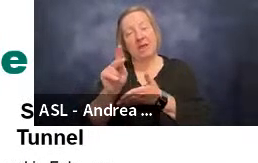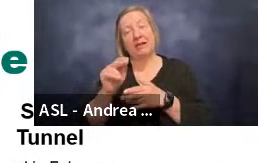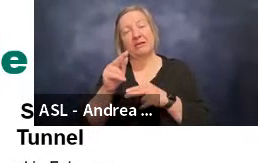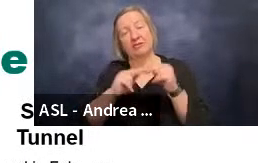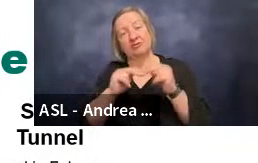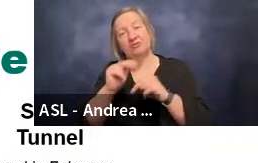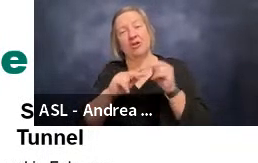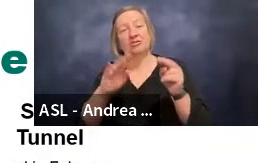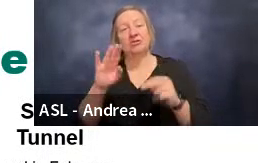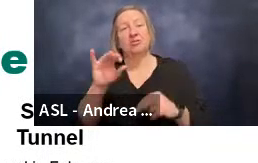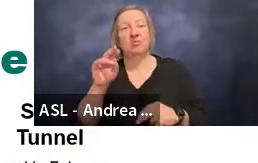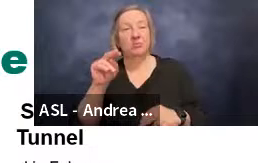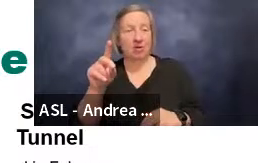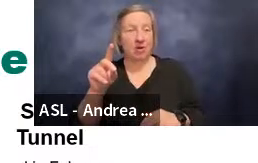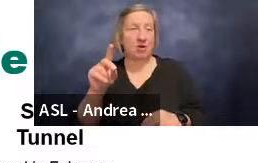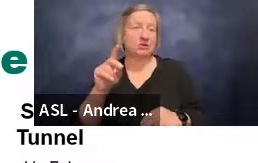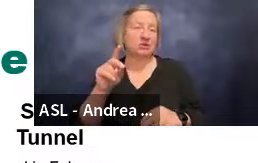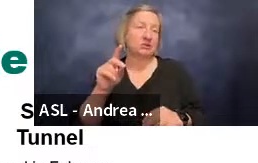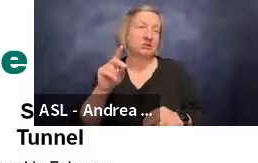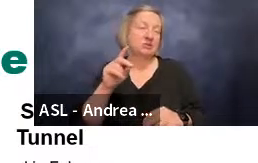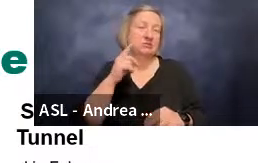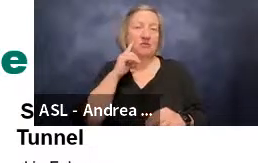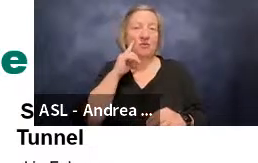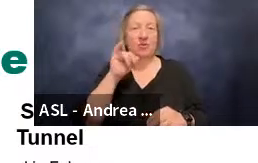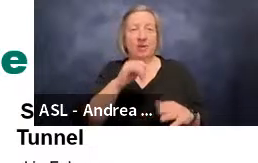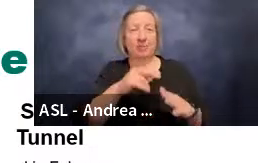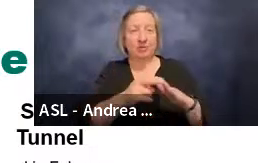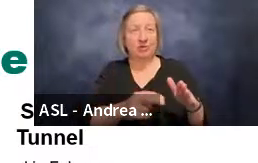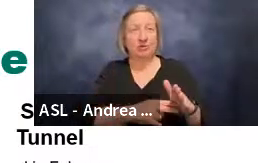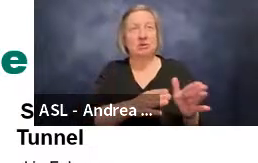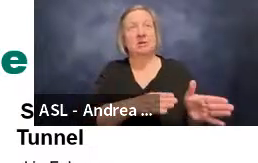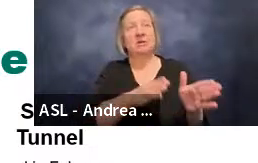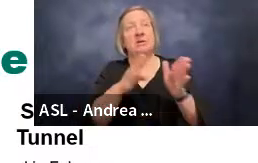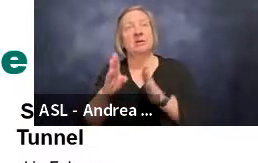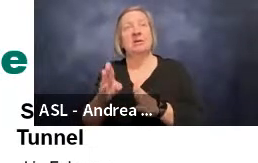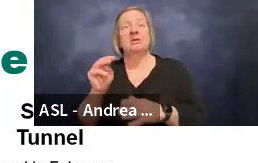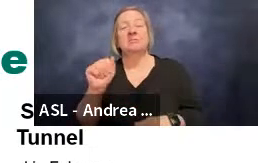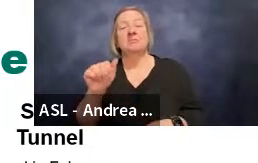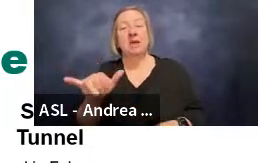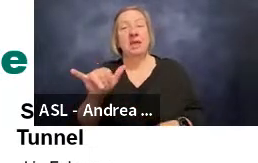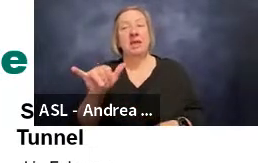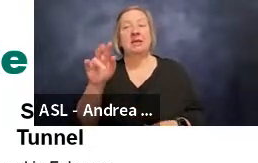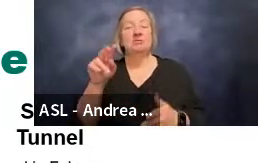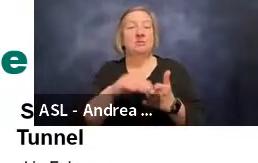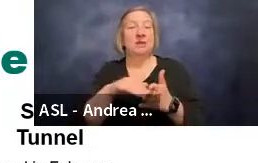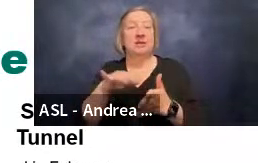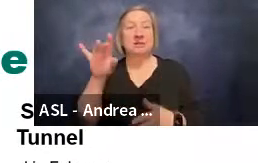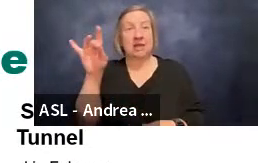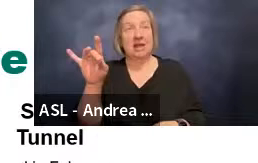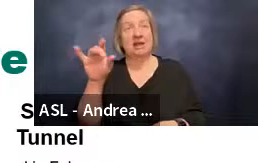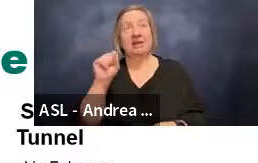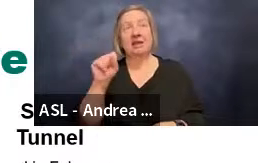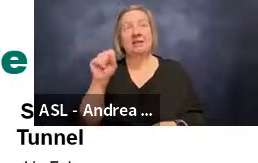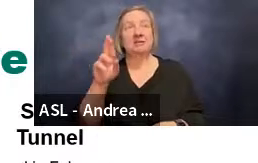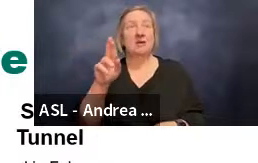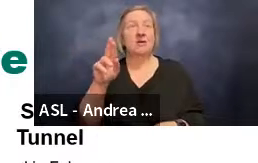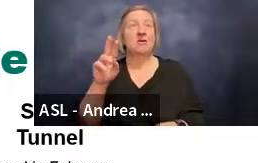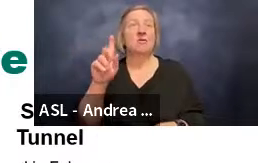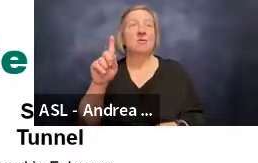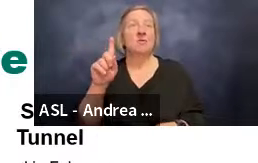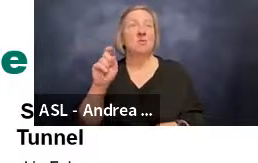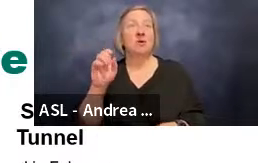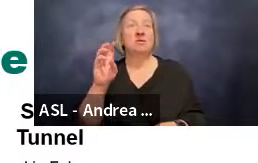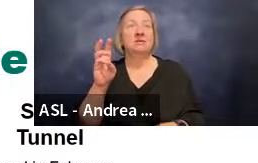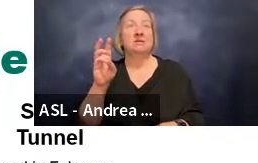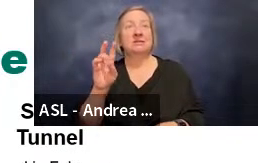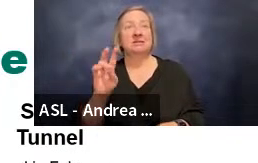that bridge. Next came in May of 2008, the SR-167 hot